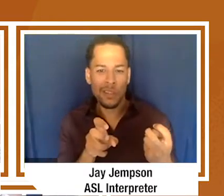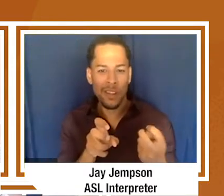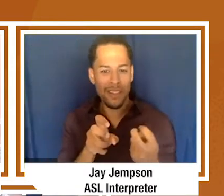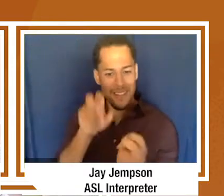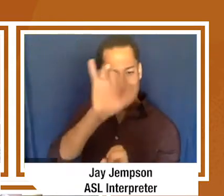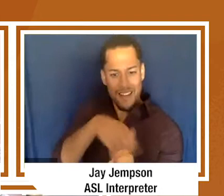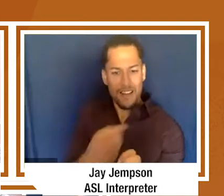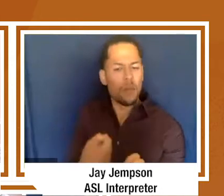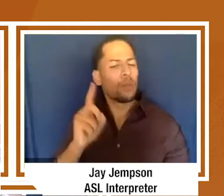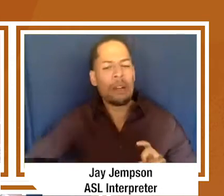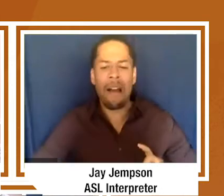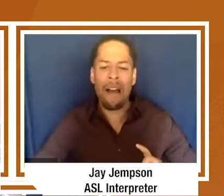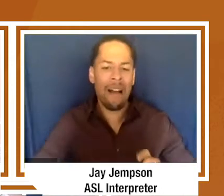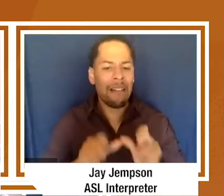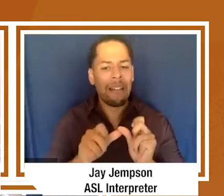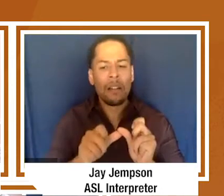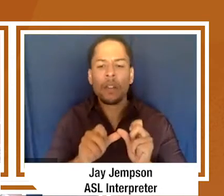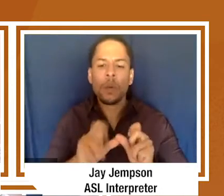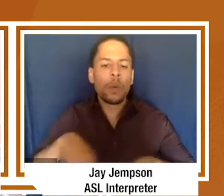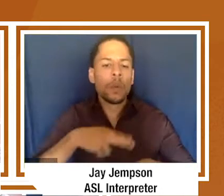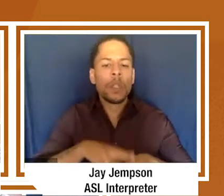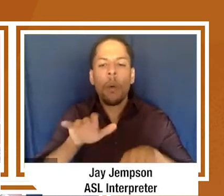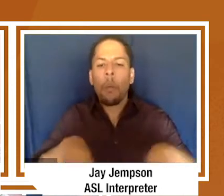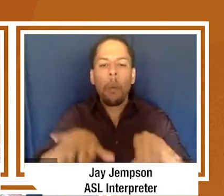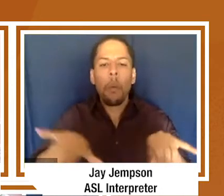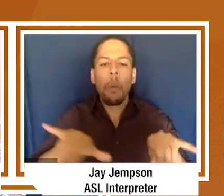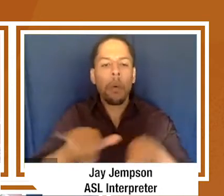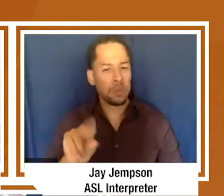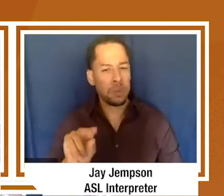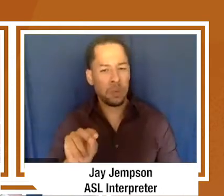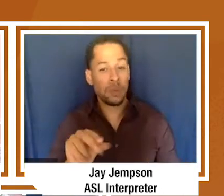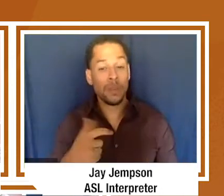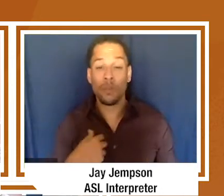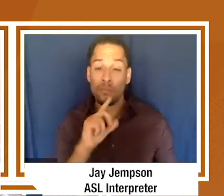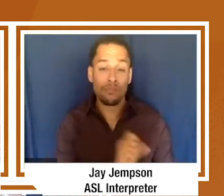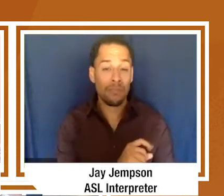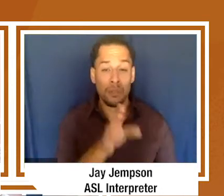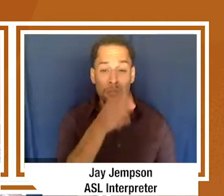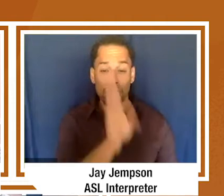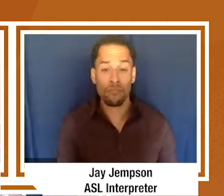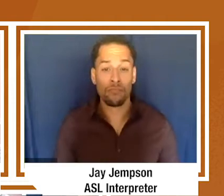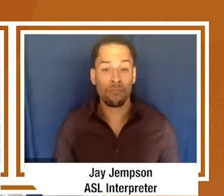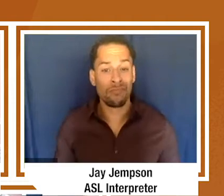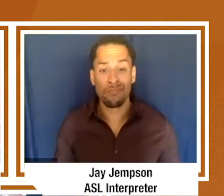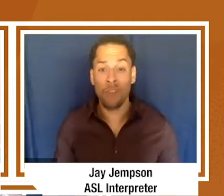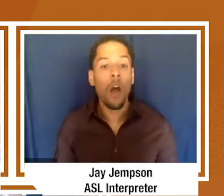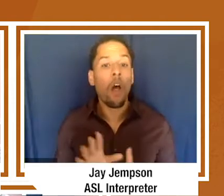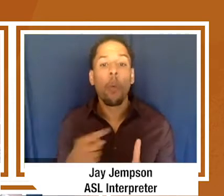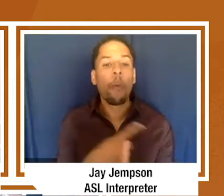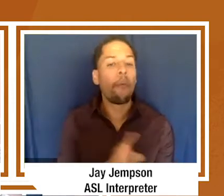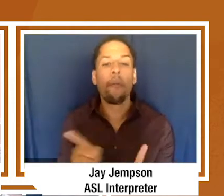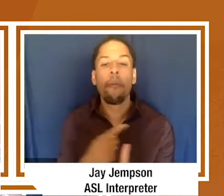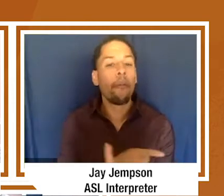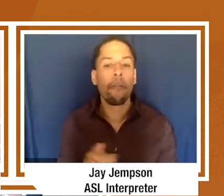We can no longer operate in this form or this fashion. And so it was just really bluntly saying it, you know,